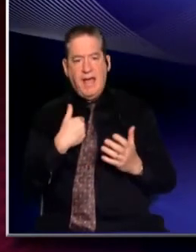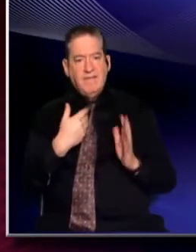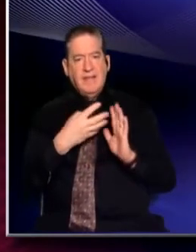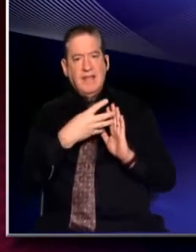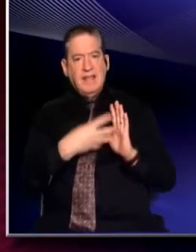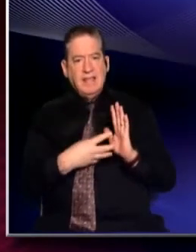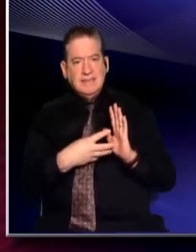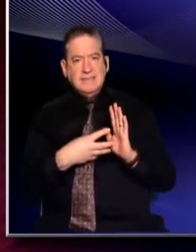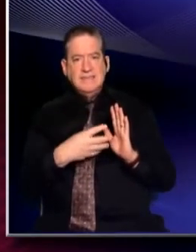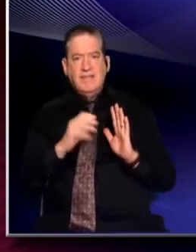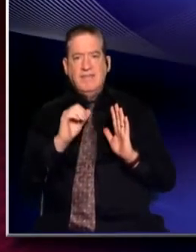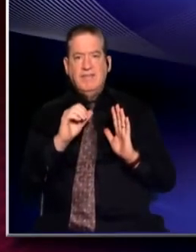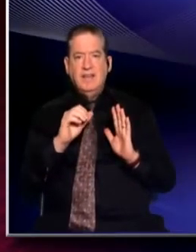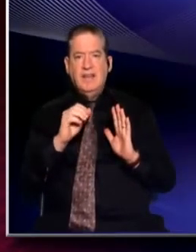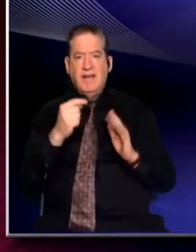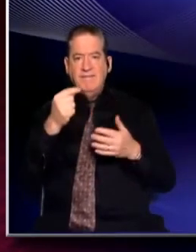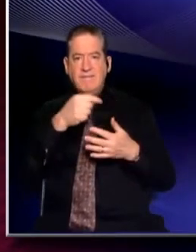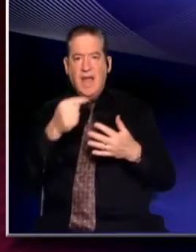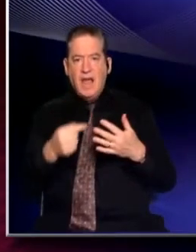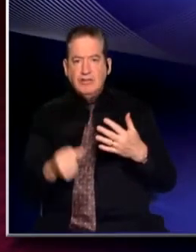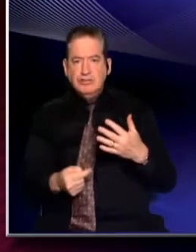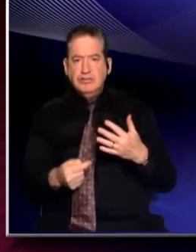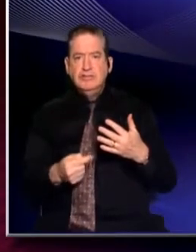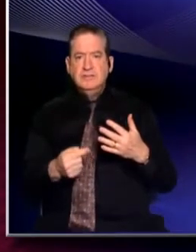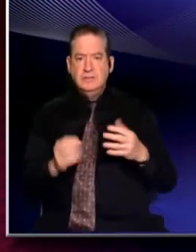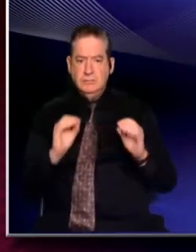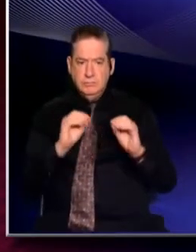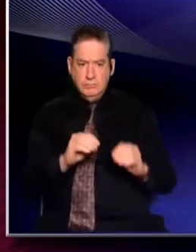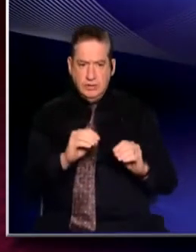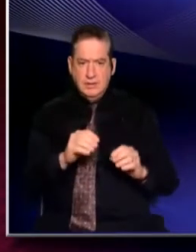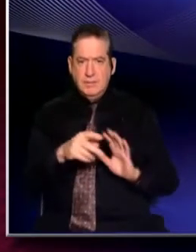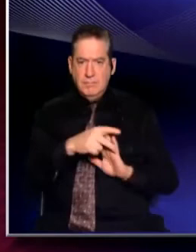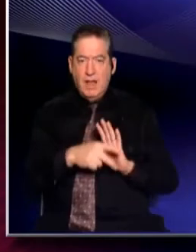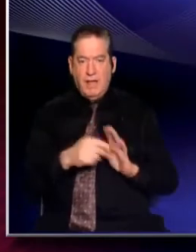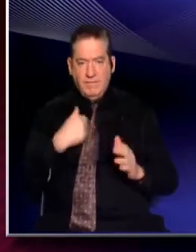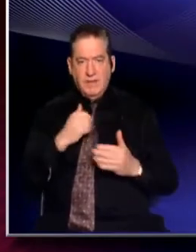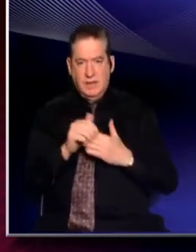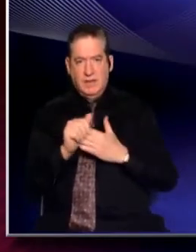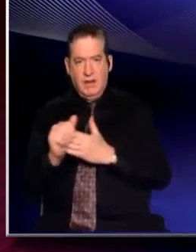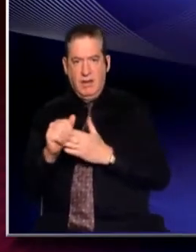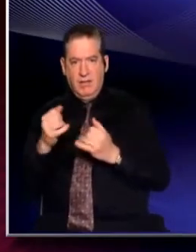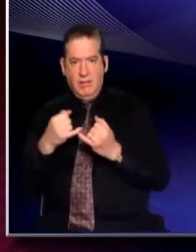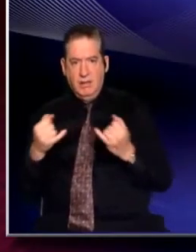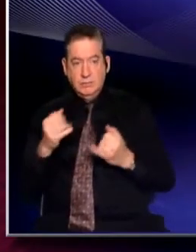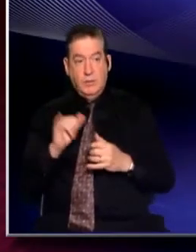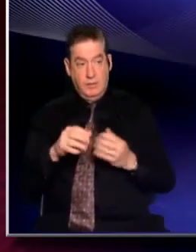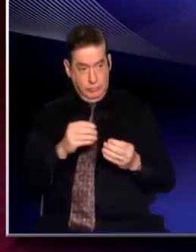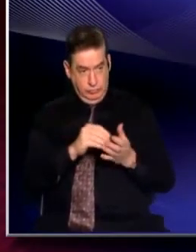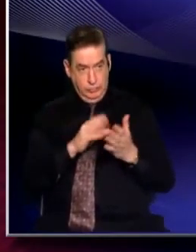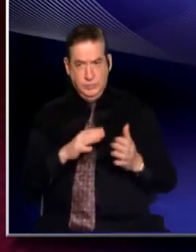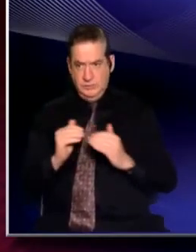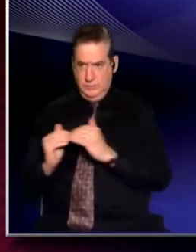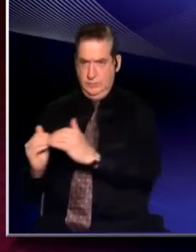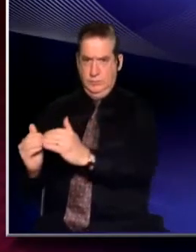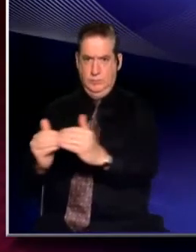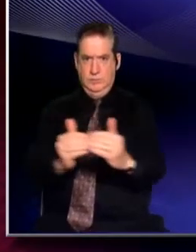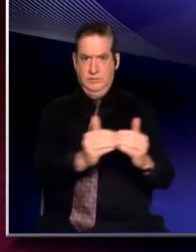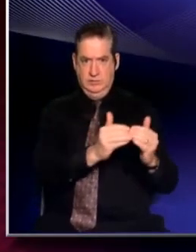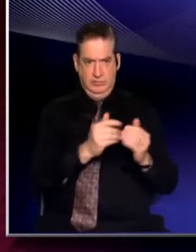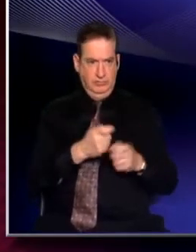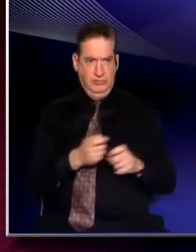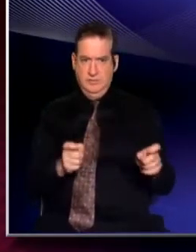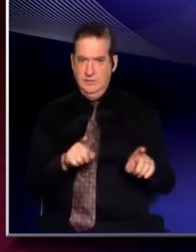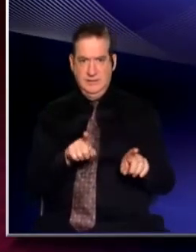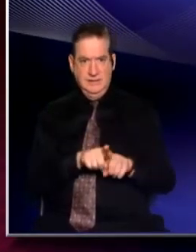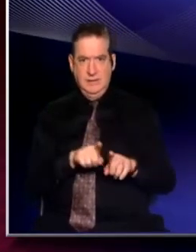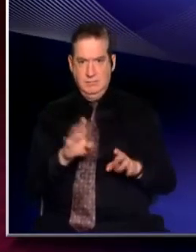aggravating or mitigating factors to put in the policy so that there's some guideposts so that we make sure that the students are being treated equally for the same behavior. I